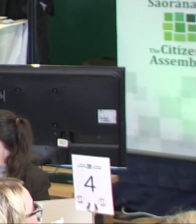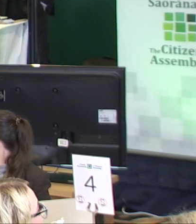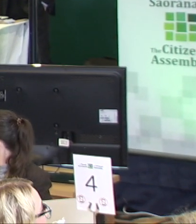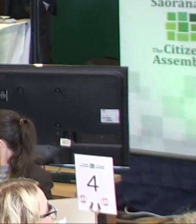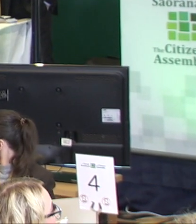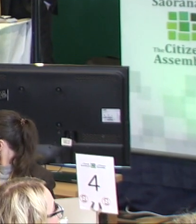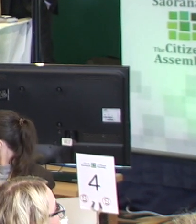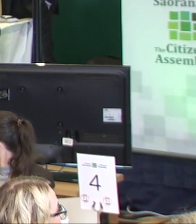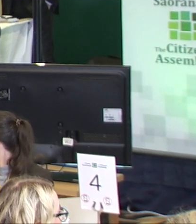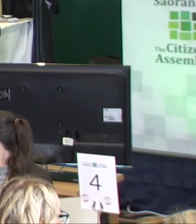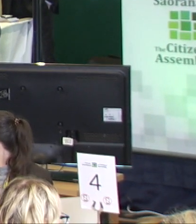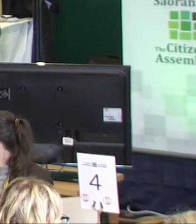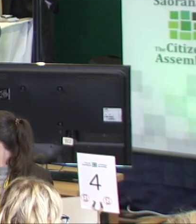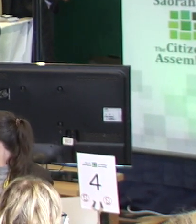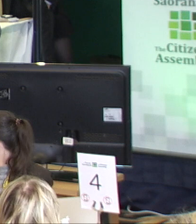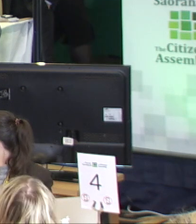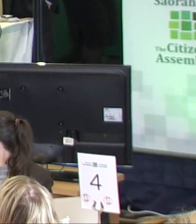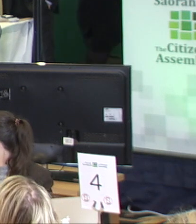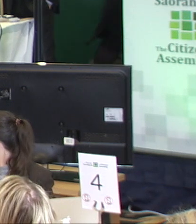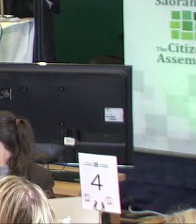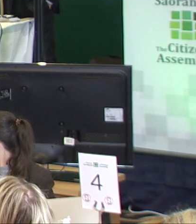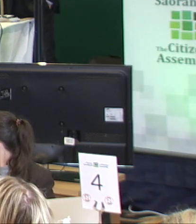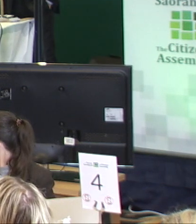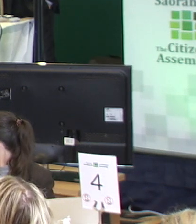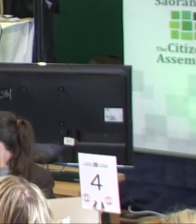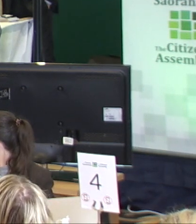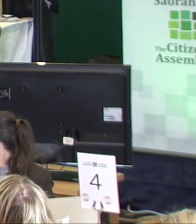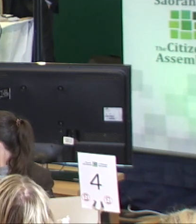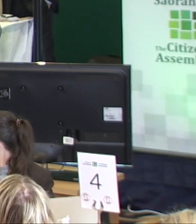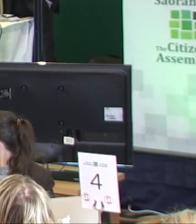just ask you to bear with us, and it shouldn't take too long.